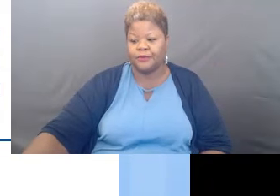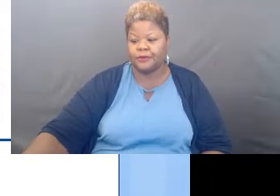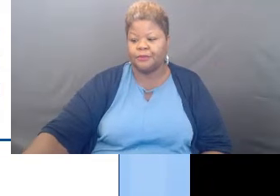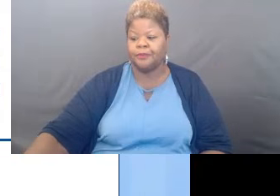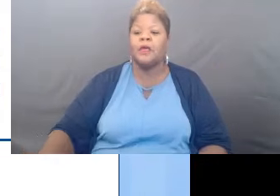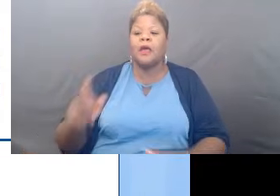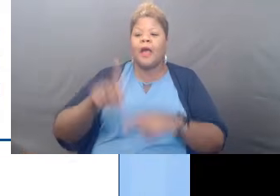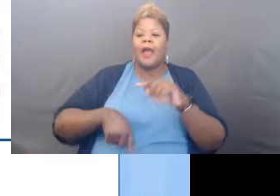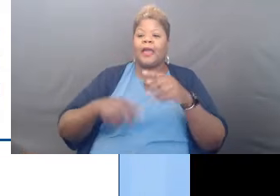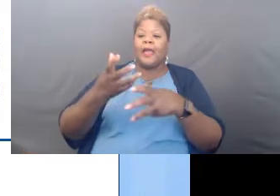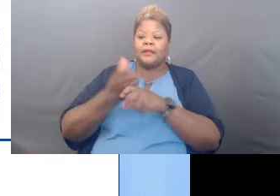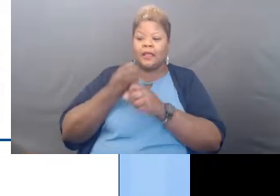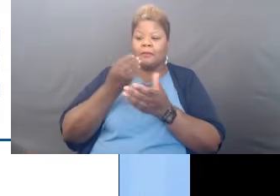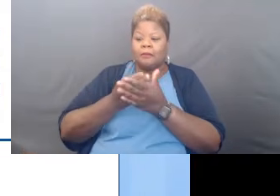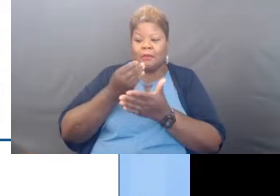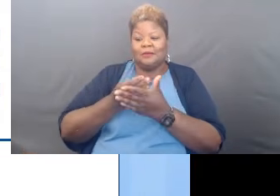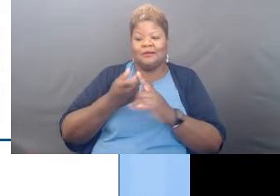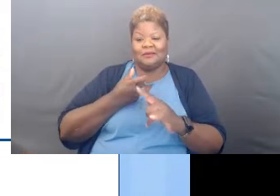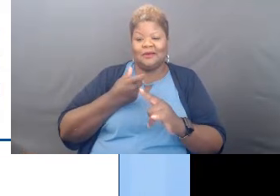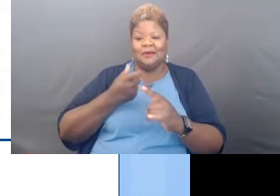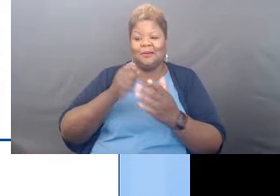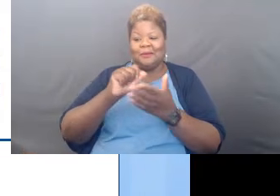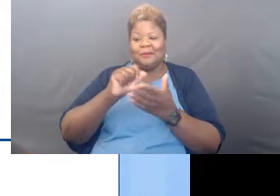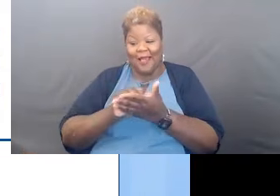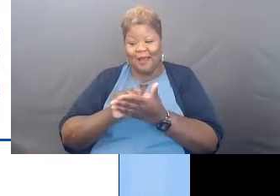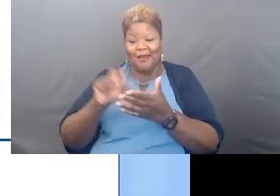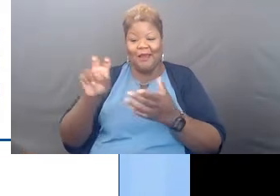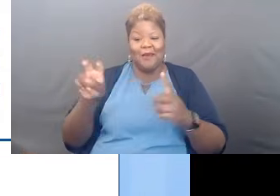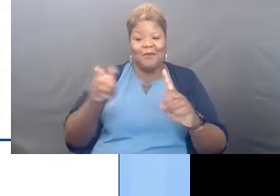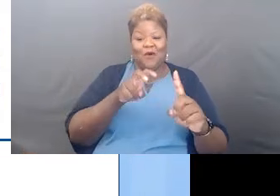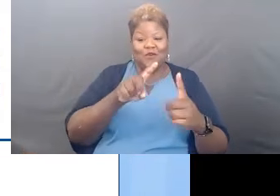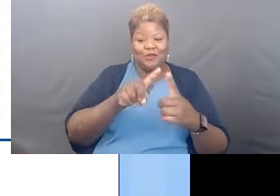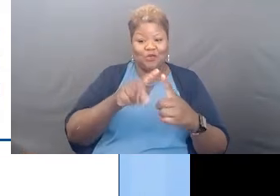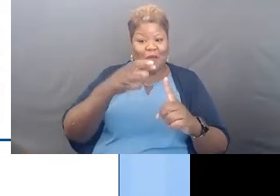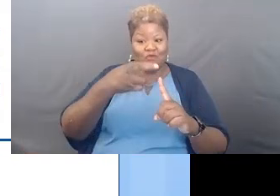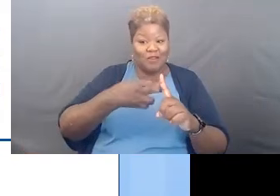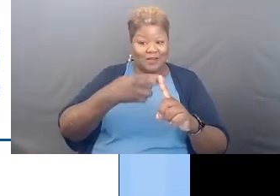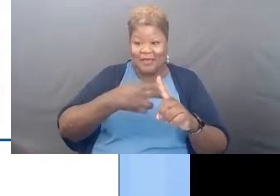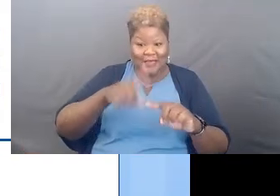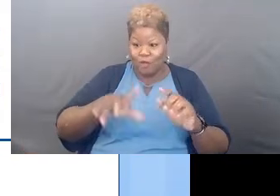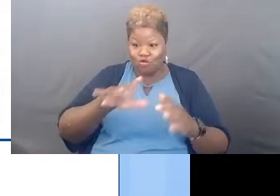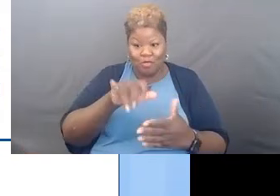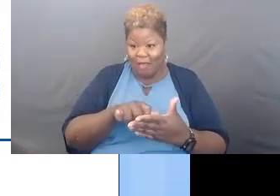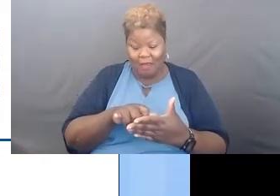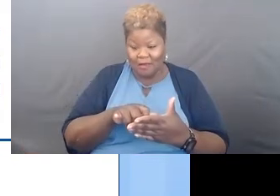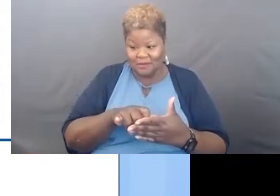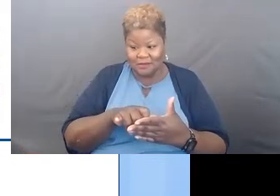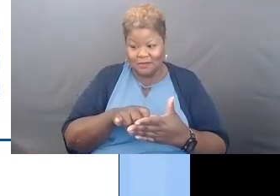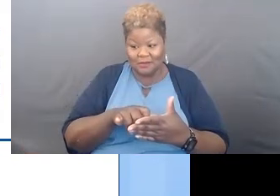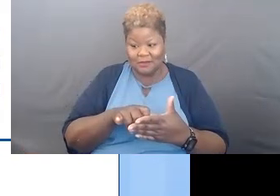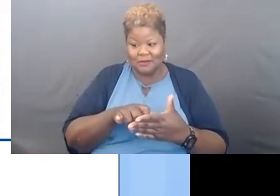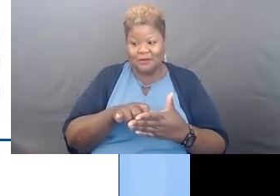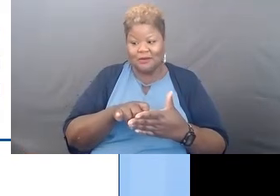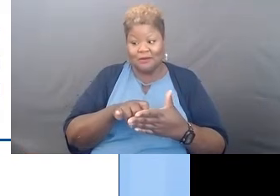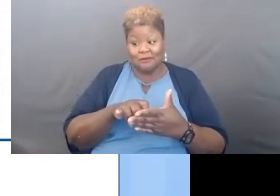Trust and move that money into my ABLE account to pay for my rent. I can't necessarily do that with my Special